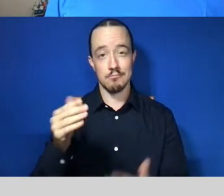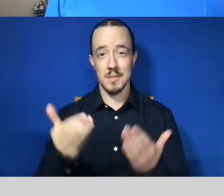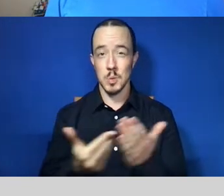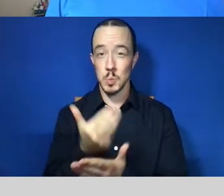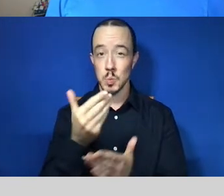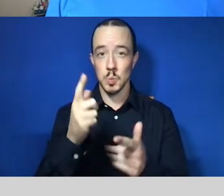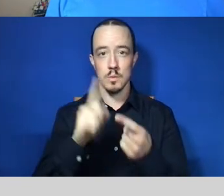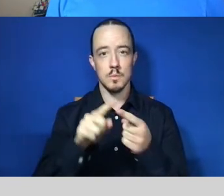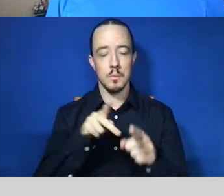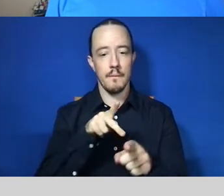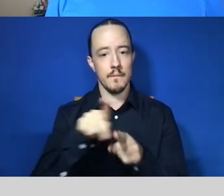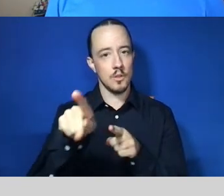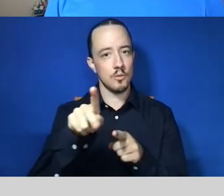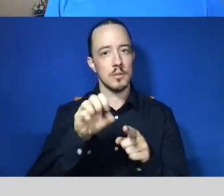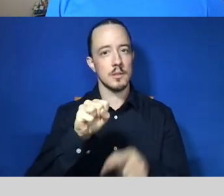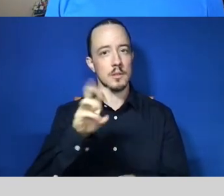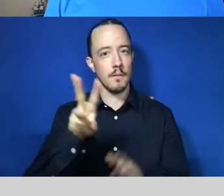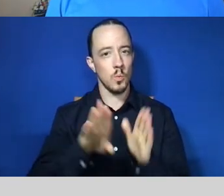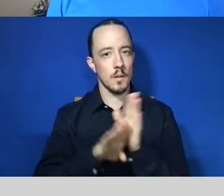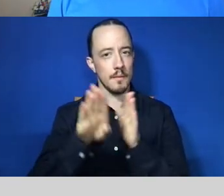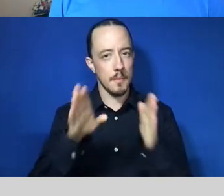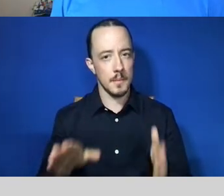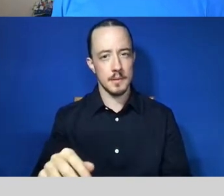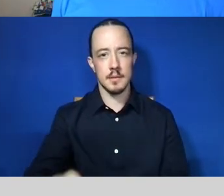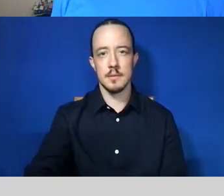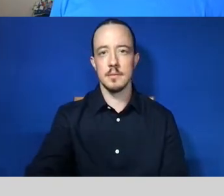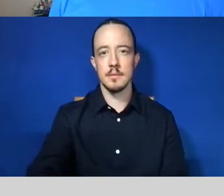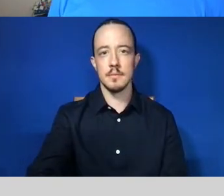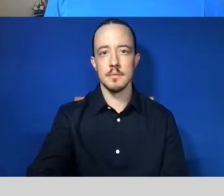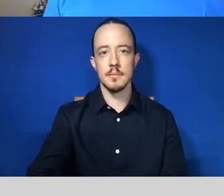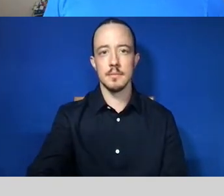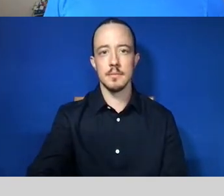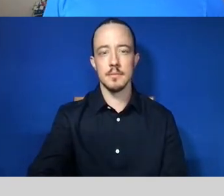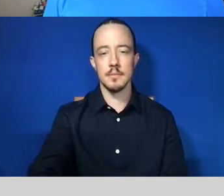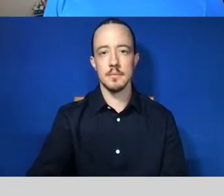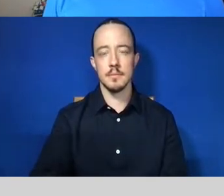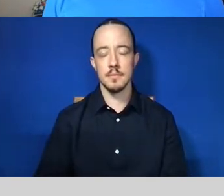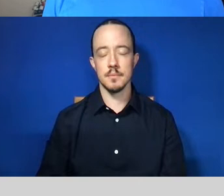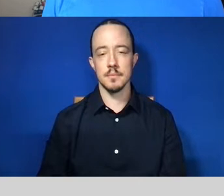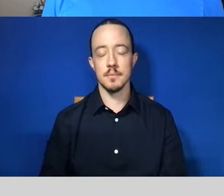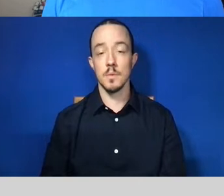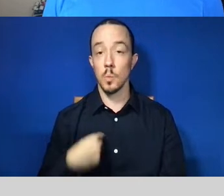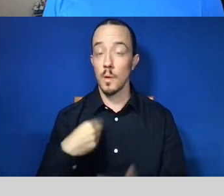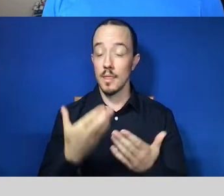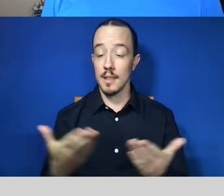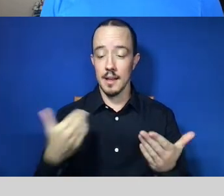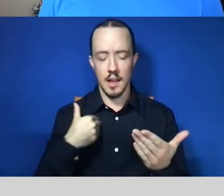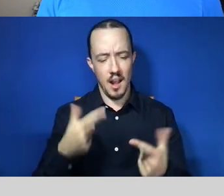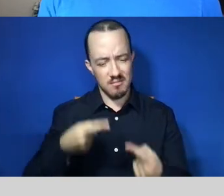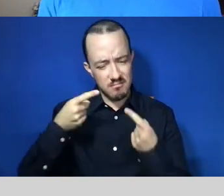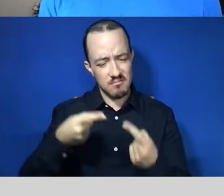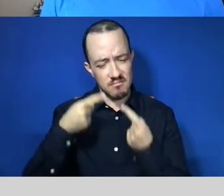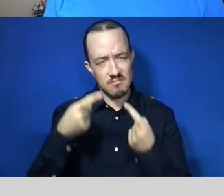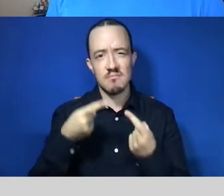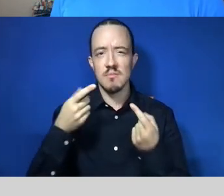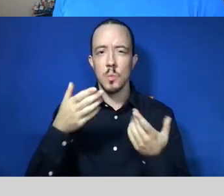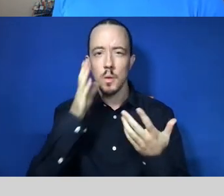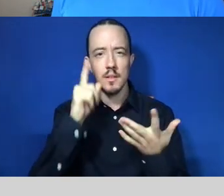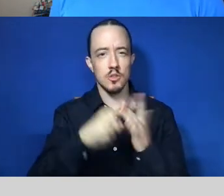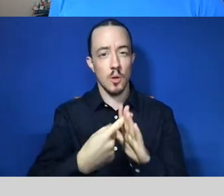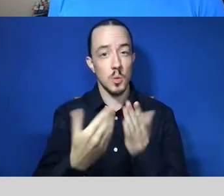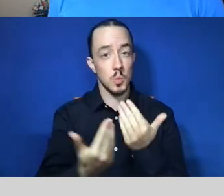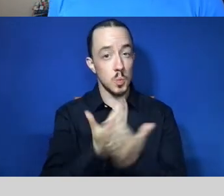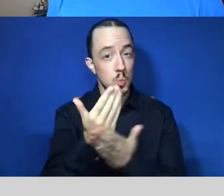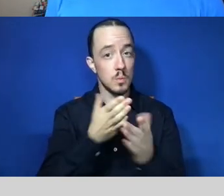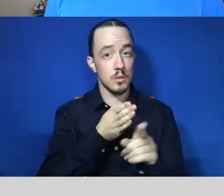I'm relatively new to professional development. One of the things that I struggled with in breaking into